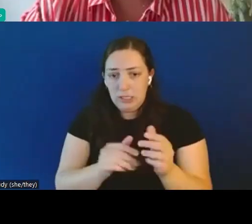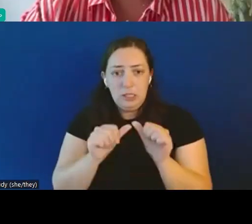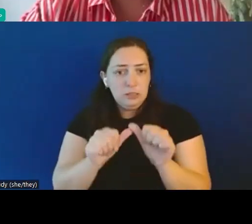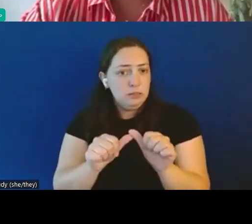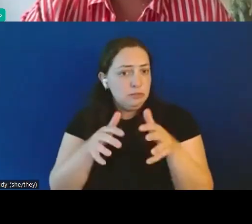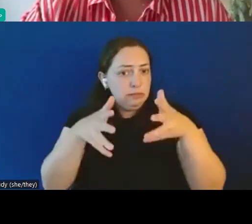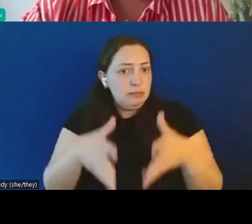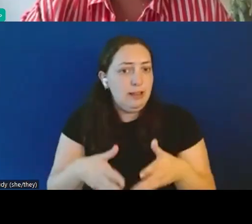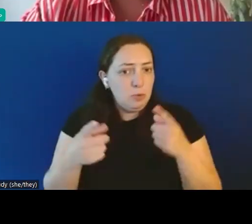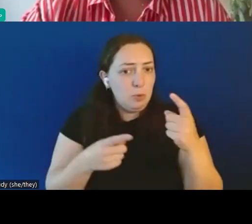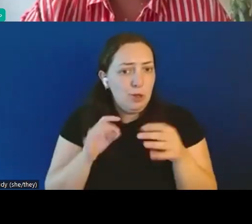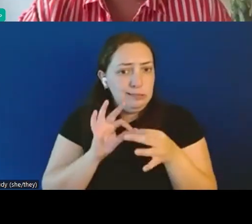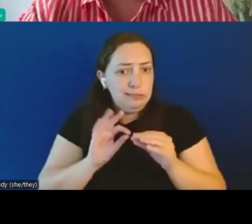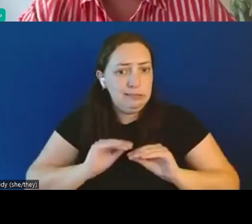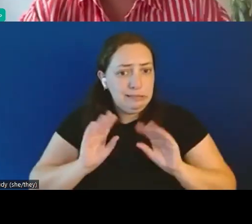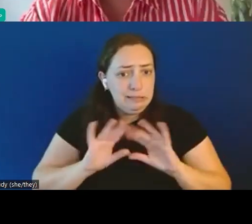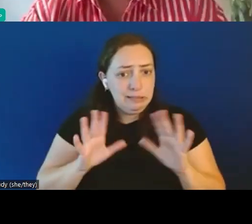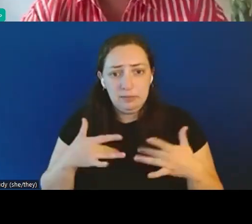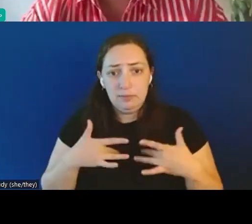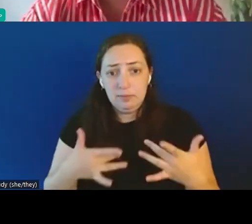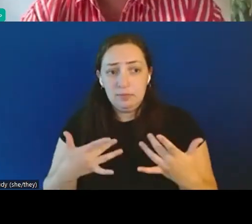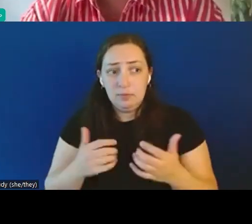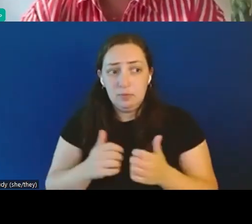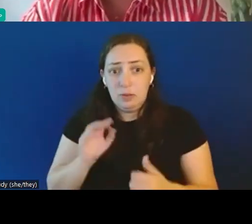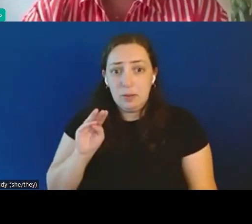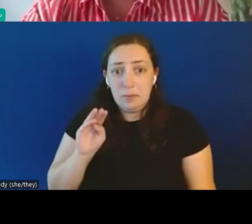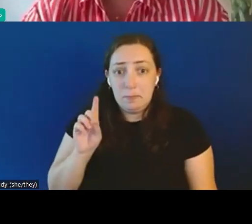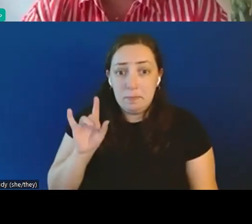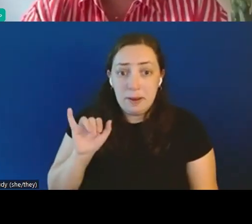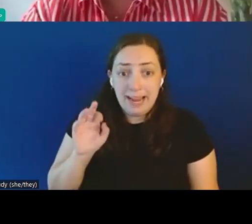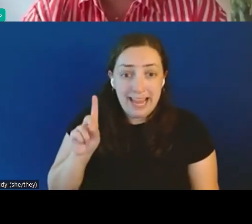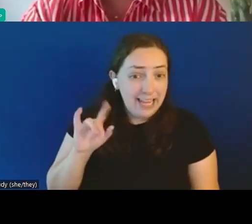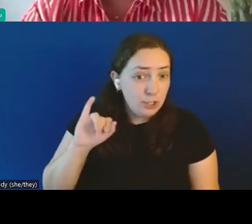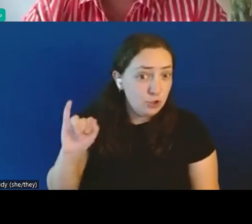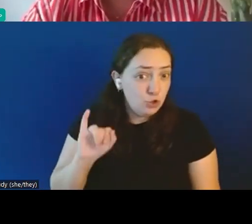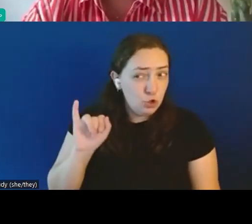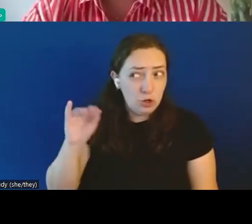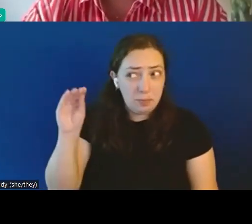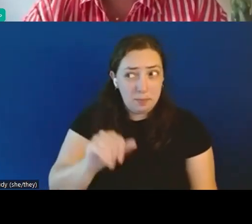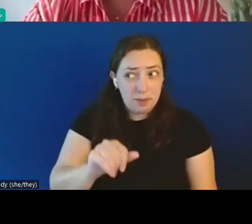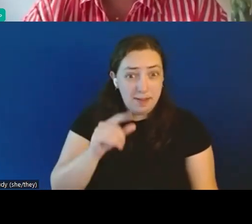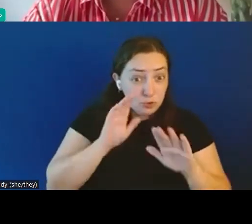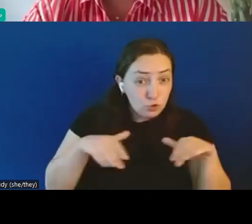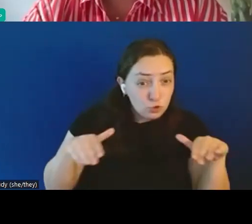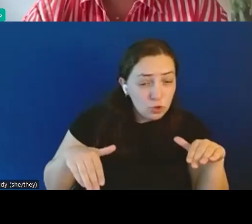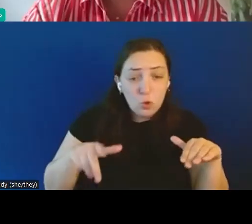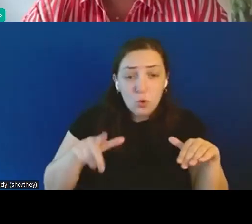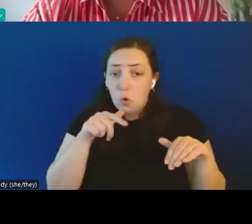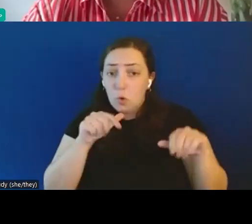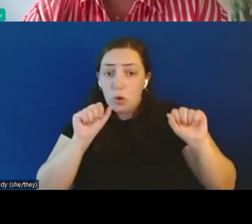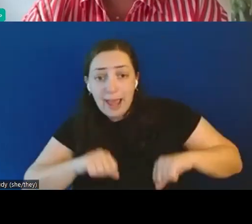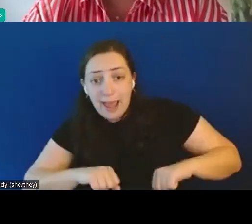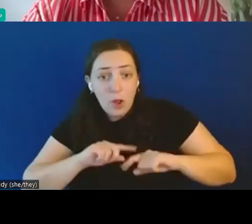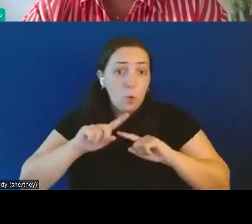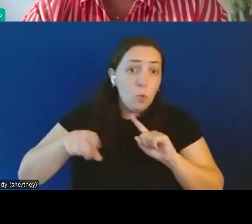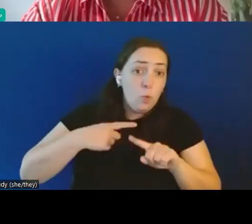questions, for example, around our Medicaid insured children and who is able to get those, and when COVID